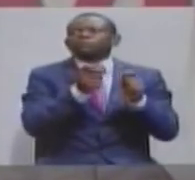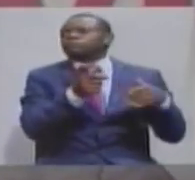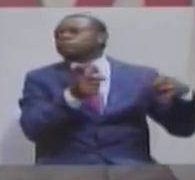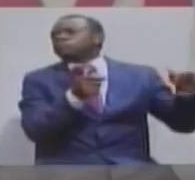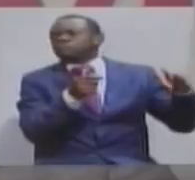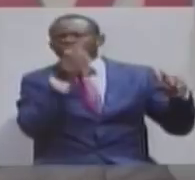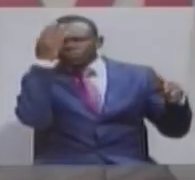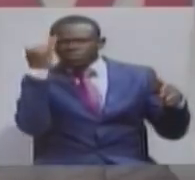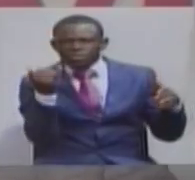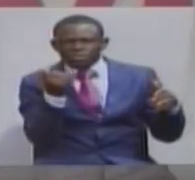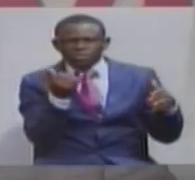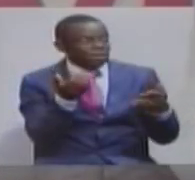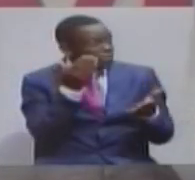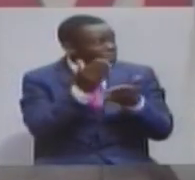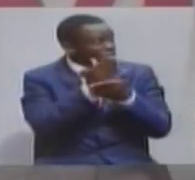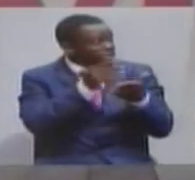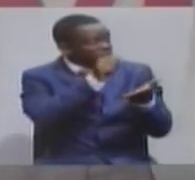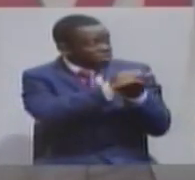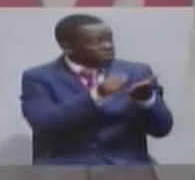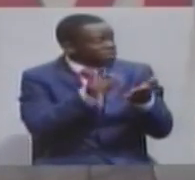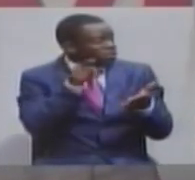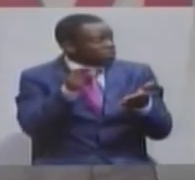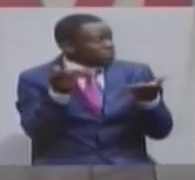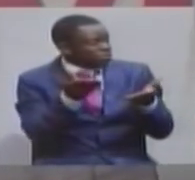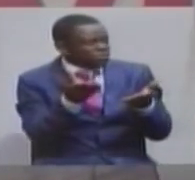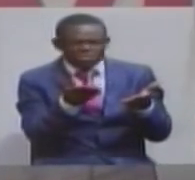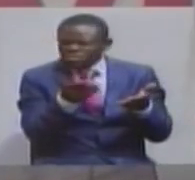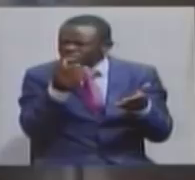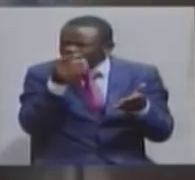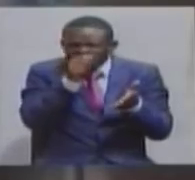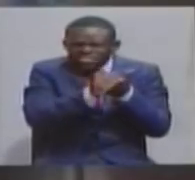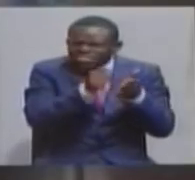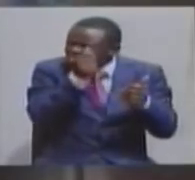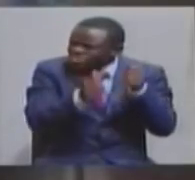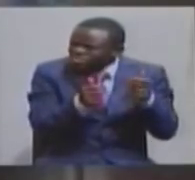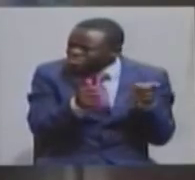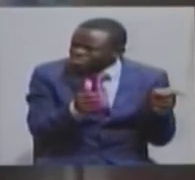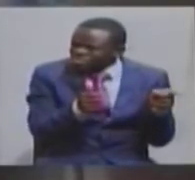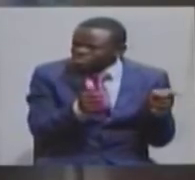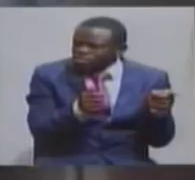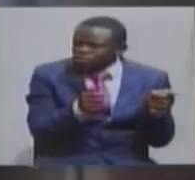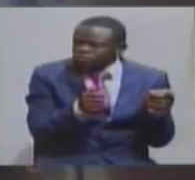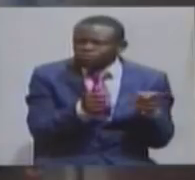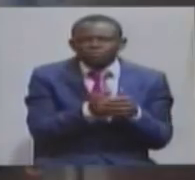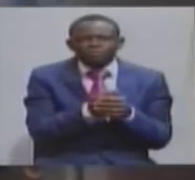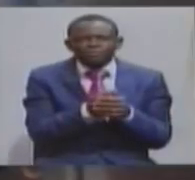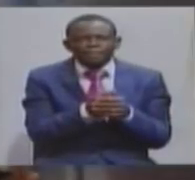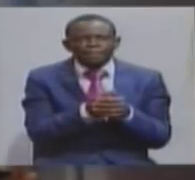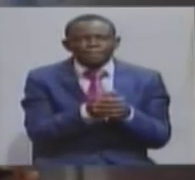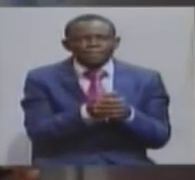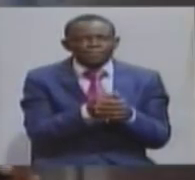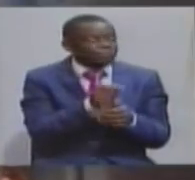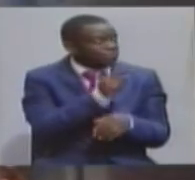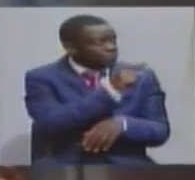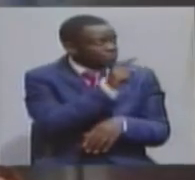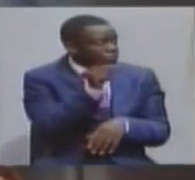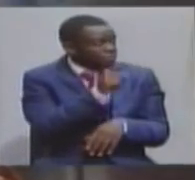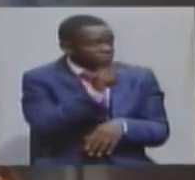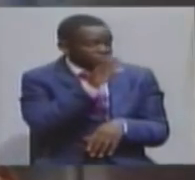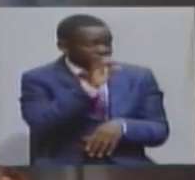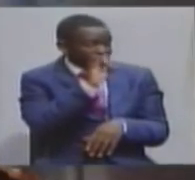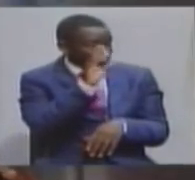saying, Professor Gambari, trust. What trust? Why did they... I mean, you should know, but well, you cannot really bring it down to trivialize